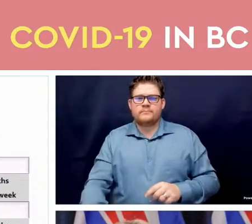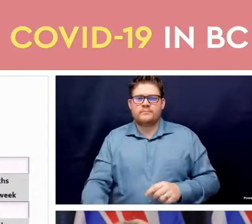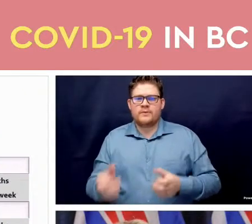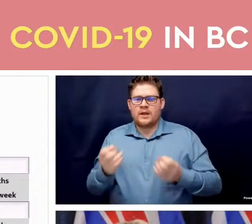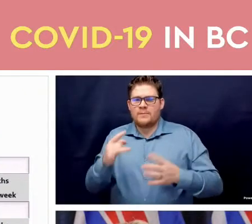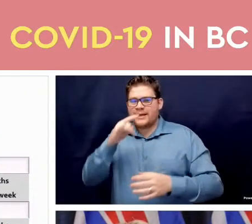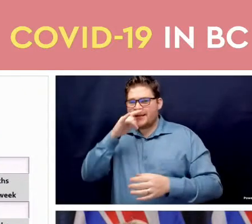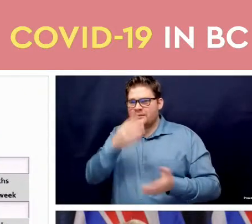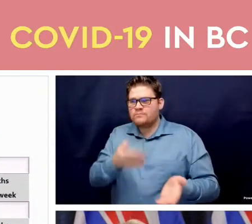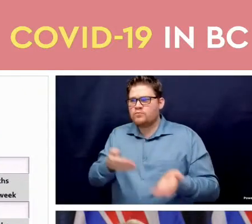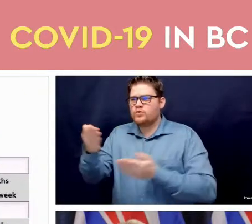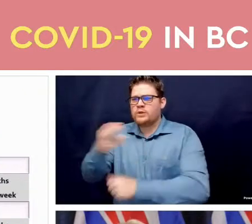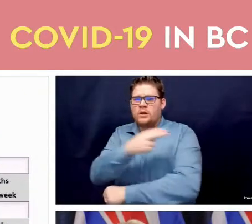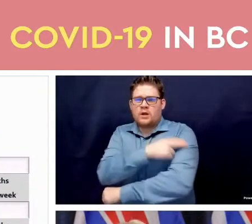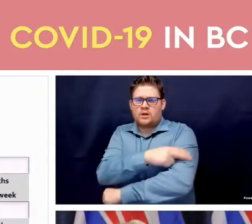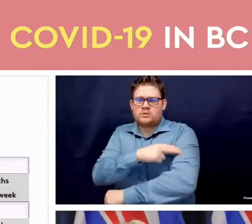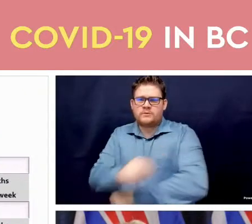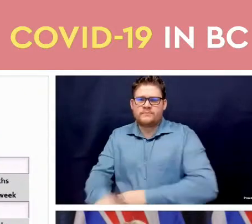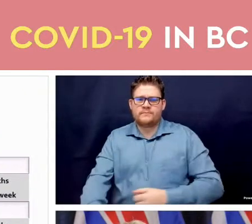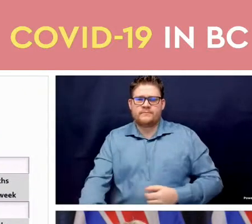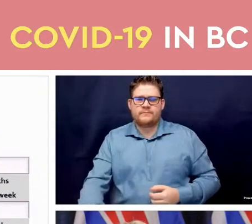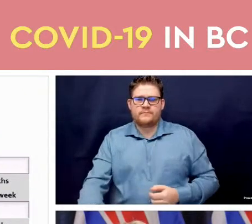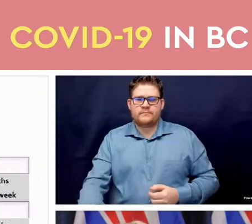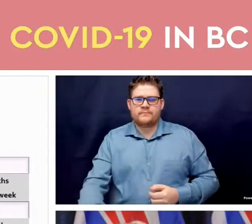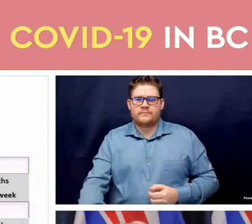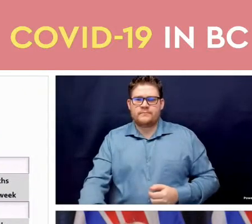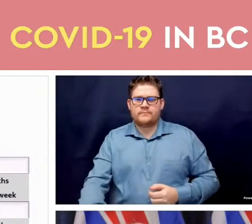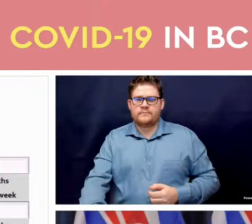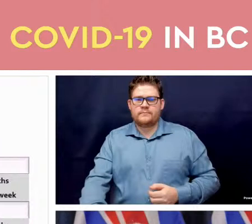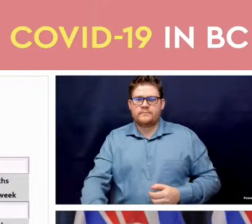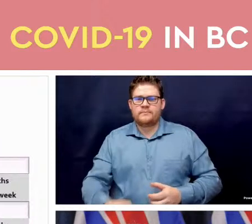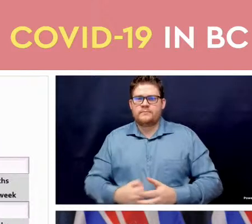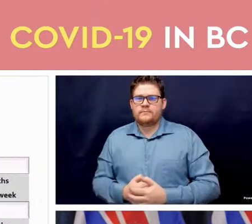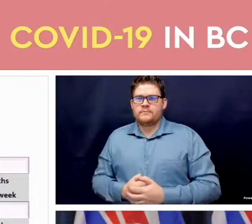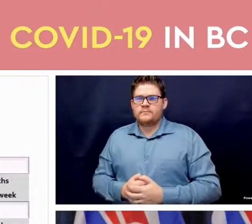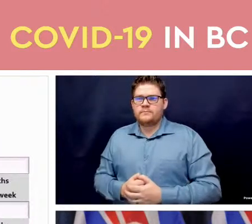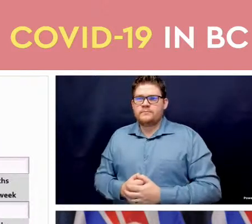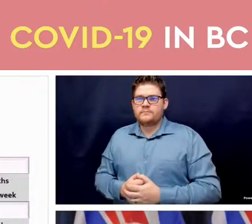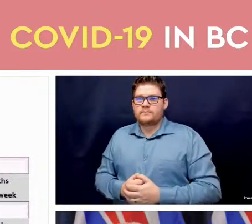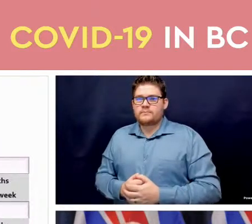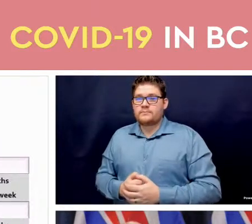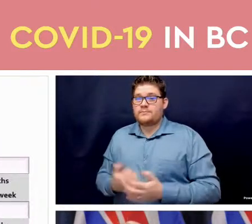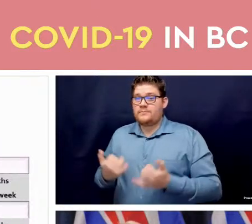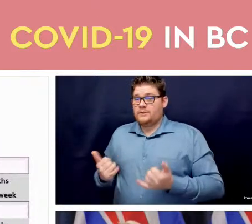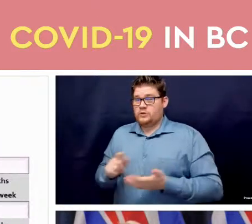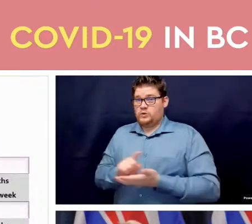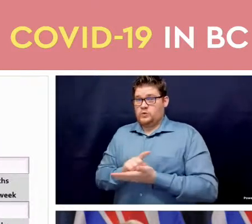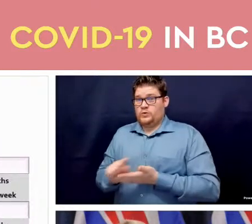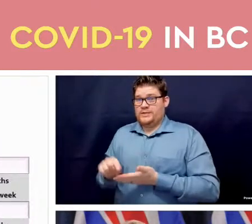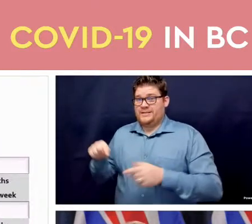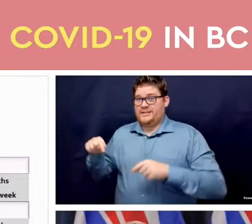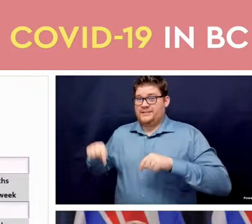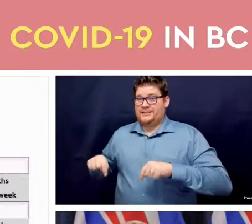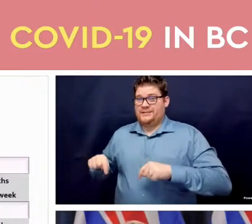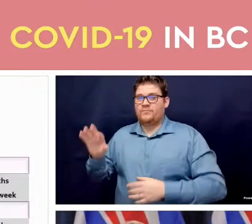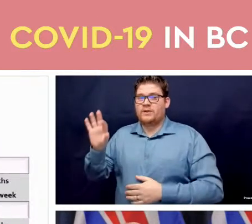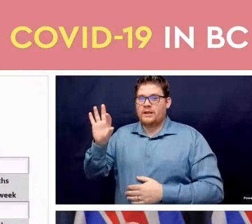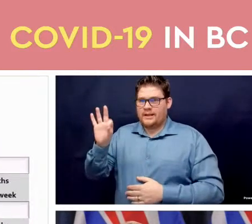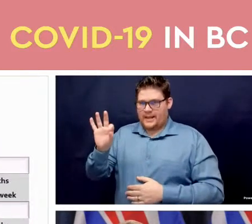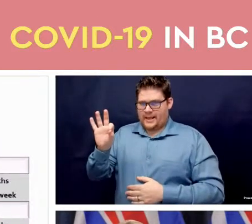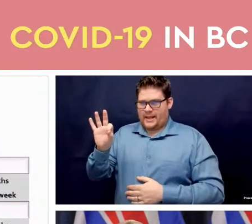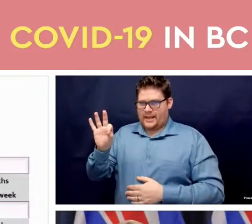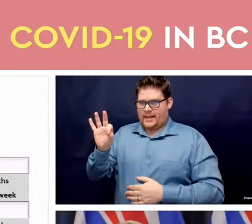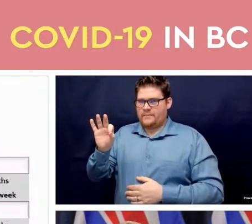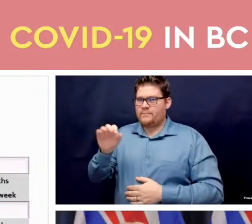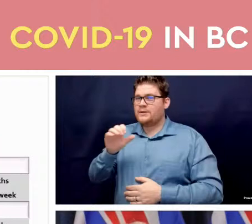2 each in 5 to 11 and 12 to 17. Thankfully, we have not seen any of these children